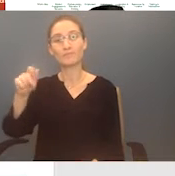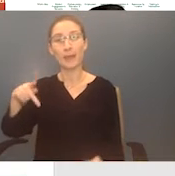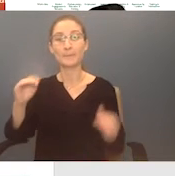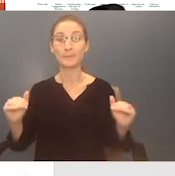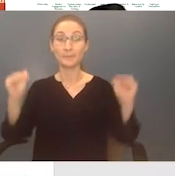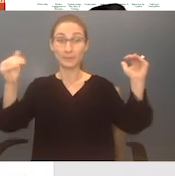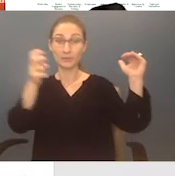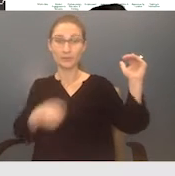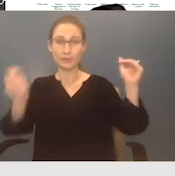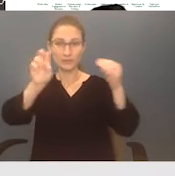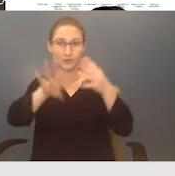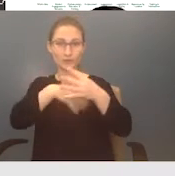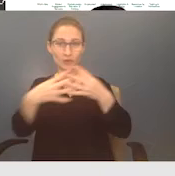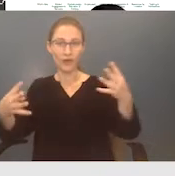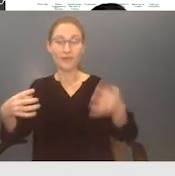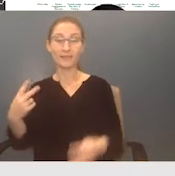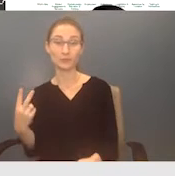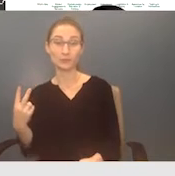Chart.